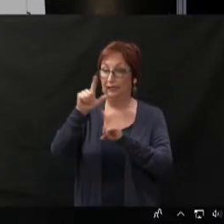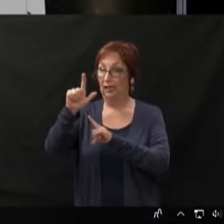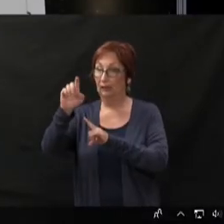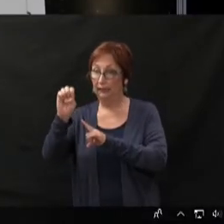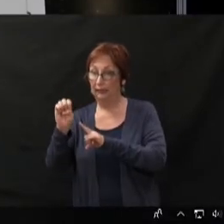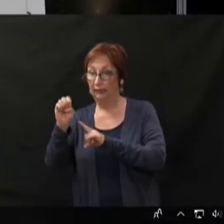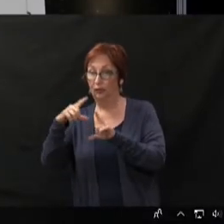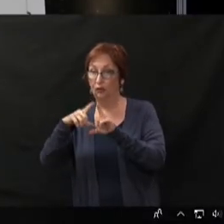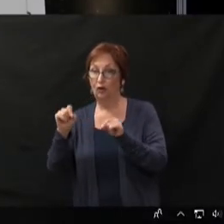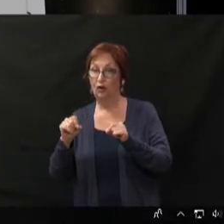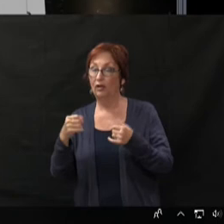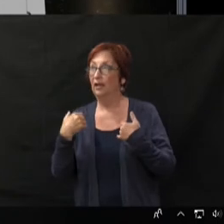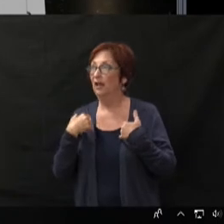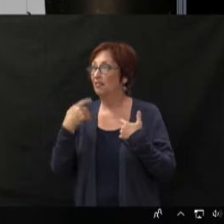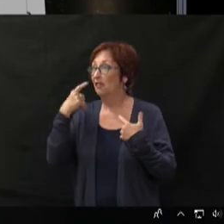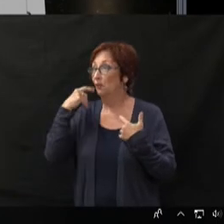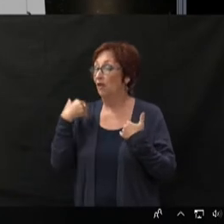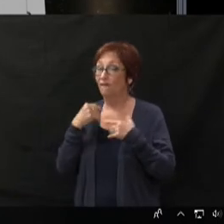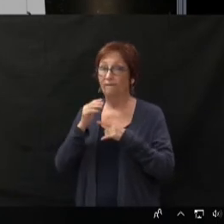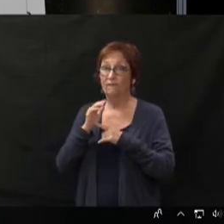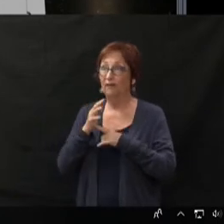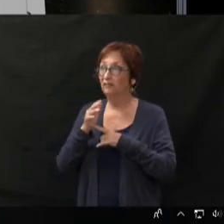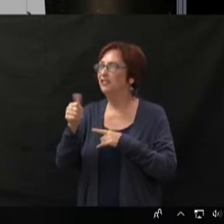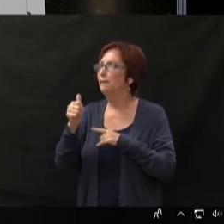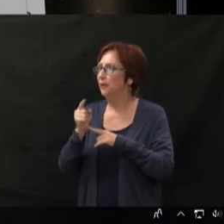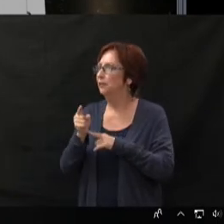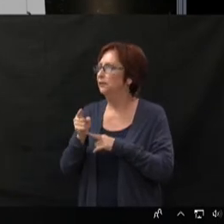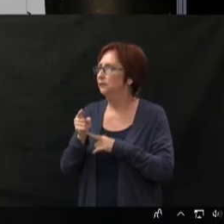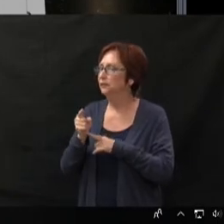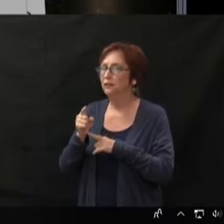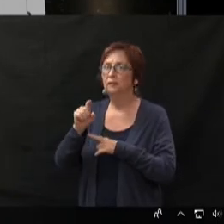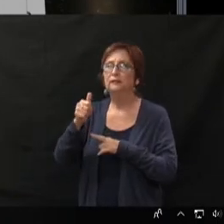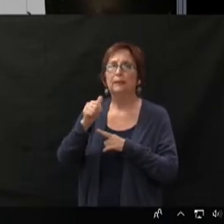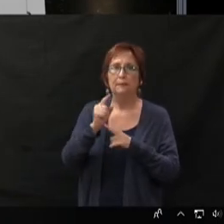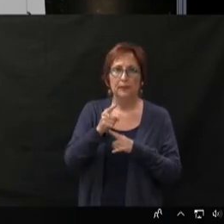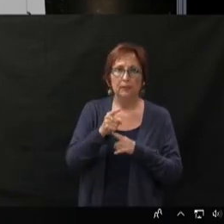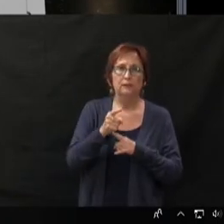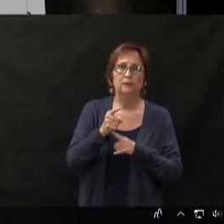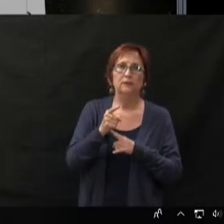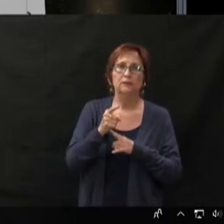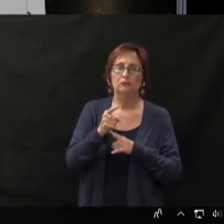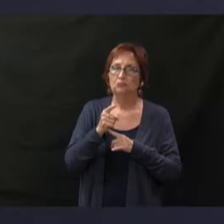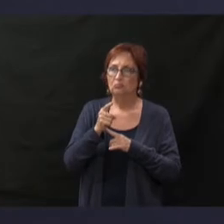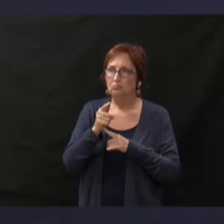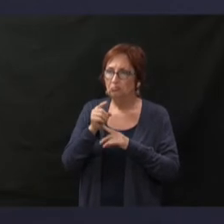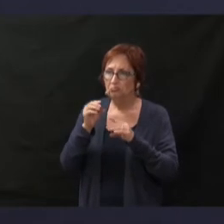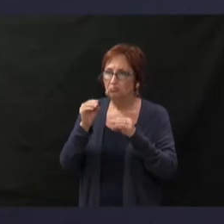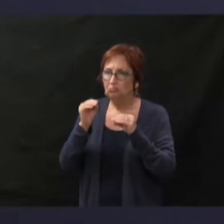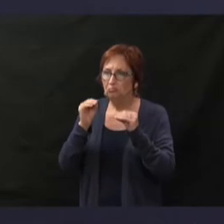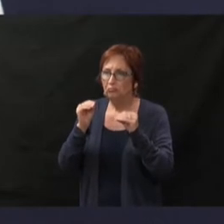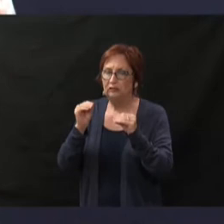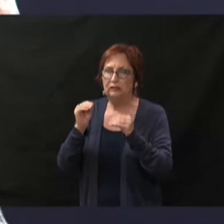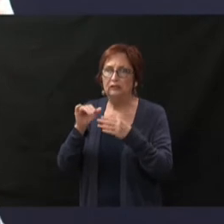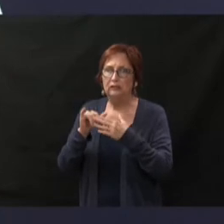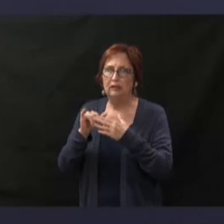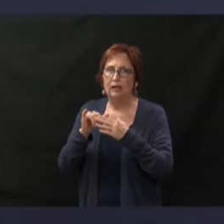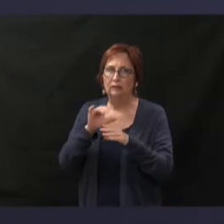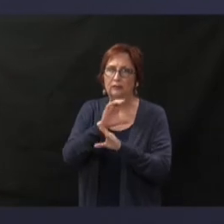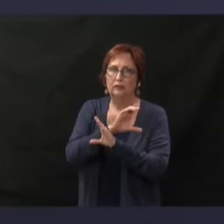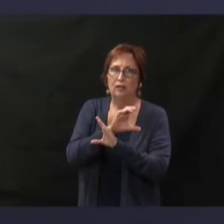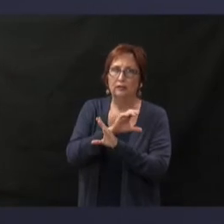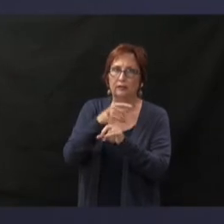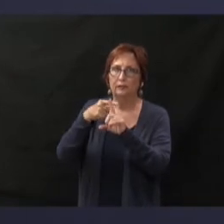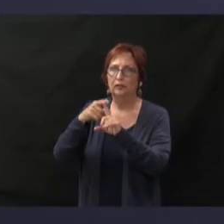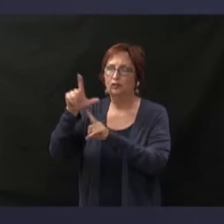have 5 minutes, 10 minutes. 10 minutes to teach each other the consonant LE syllable